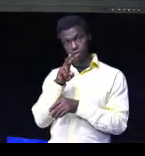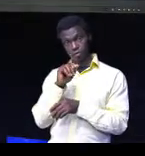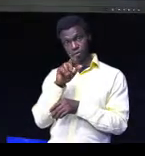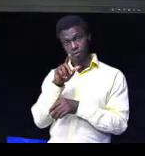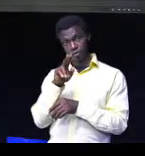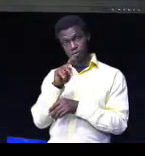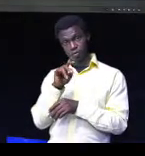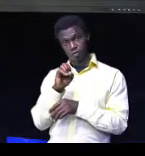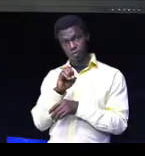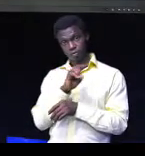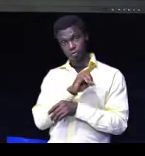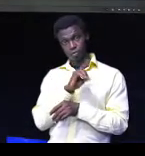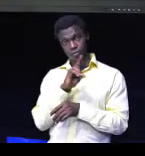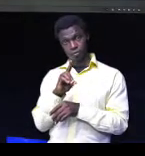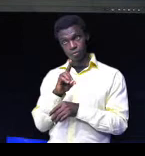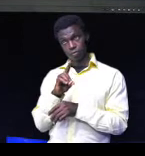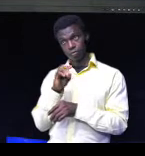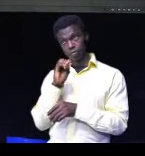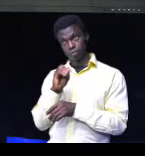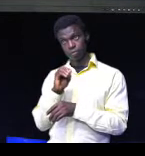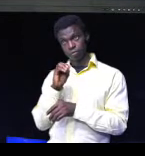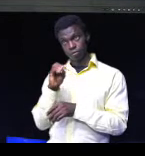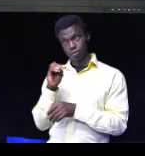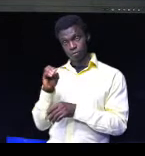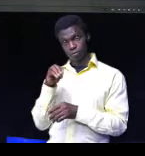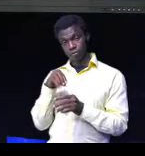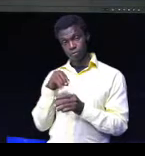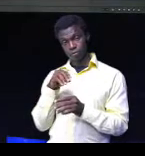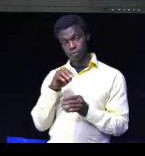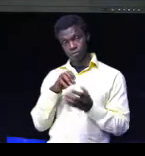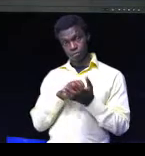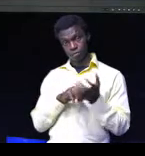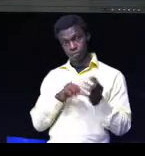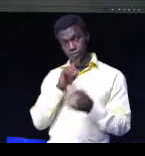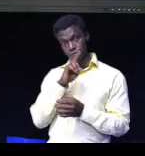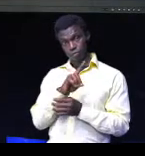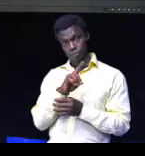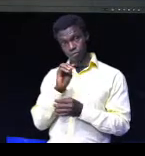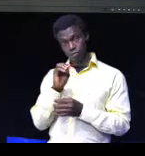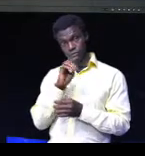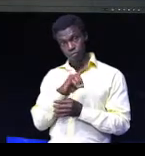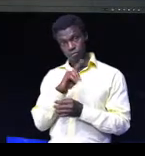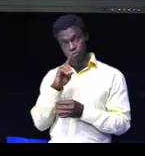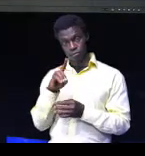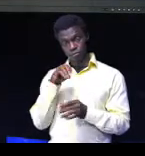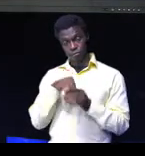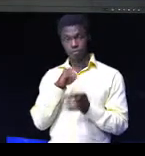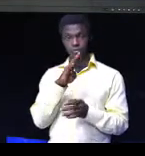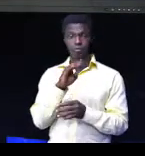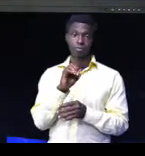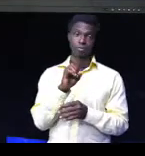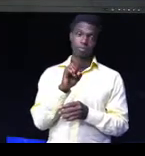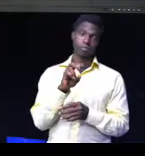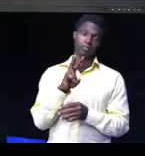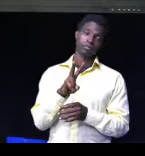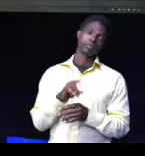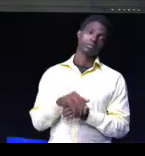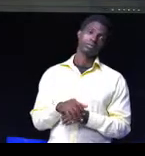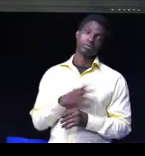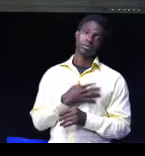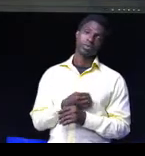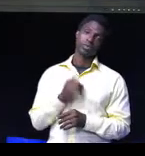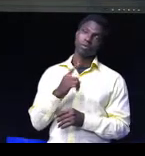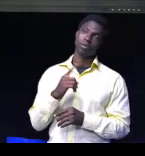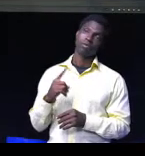to evaluate 11000 in base 2 minus 1011 in base